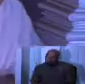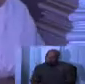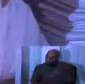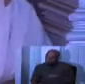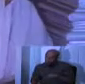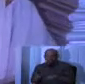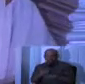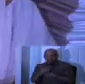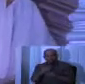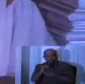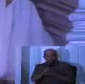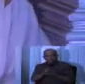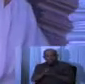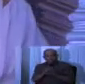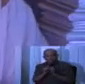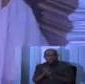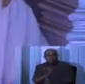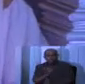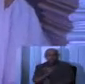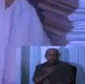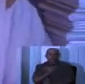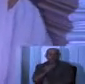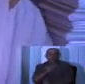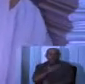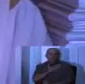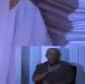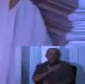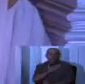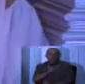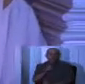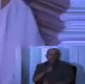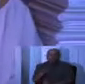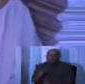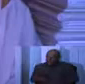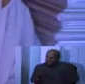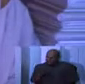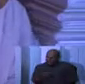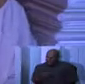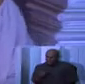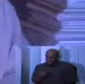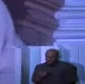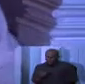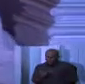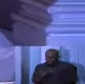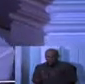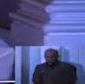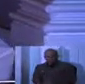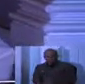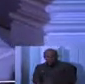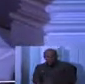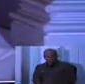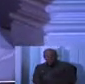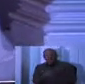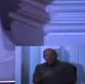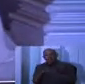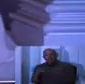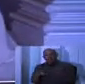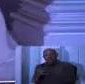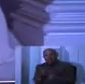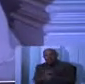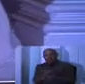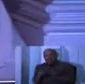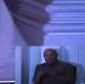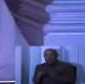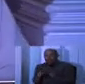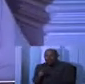to share that with us. We are so glad that you are here. There is much for us to get through this evening, but we are